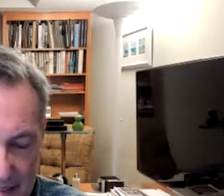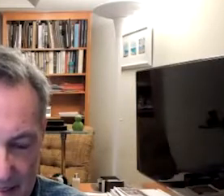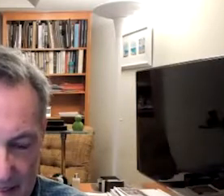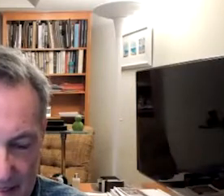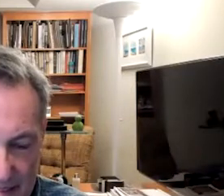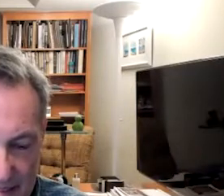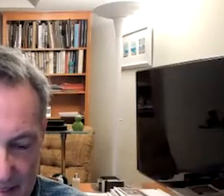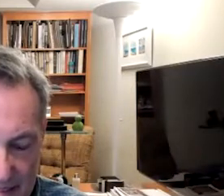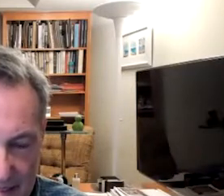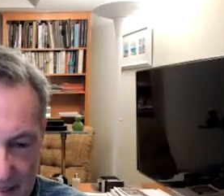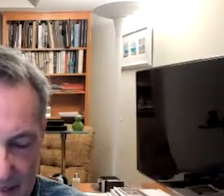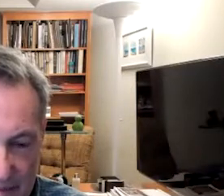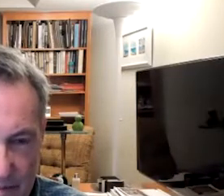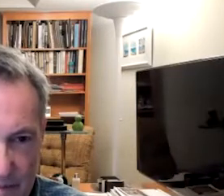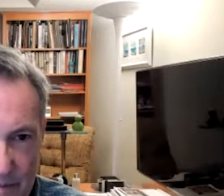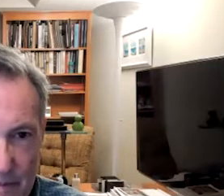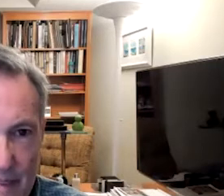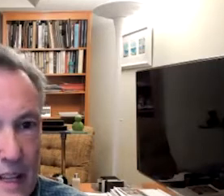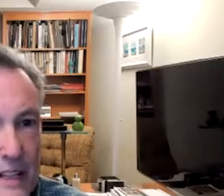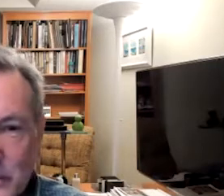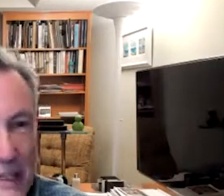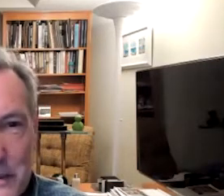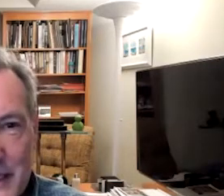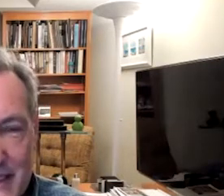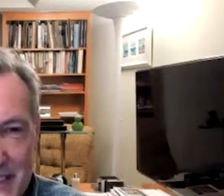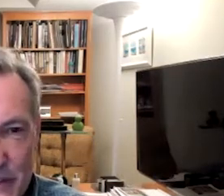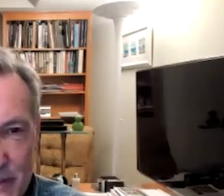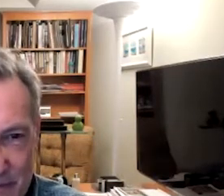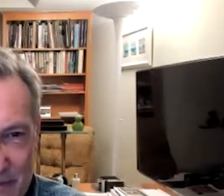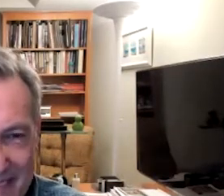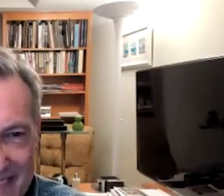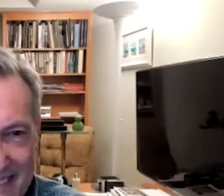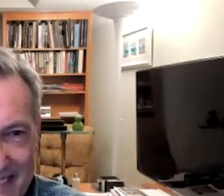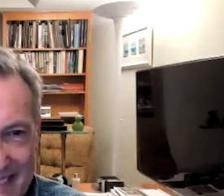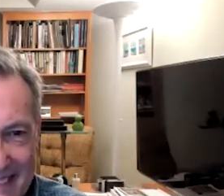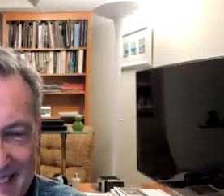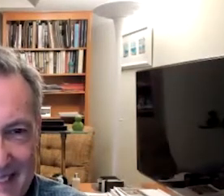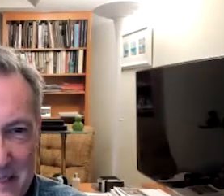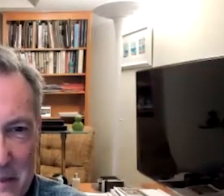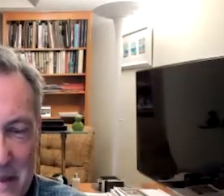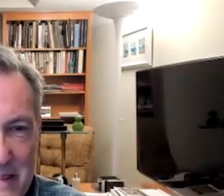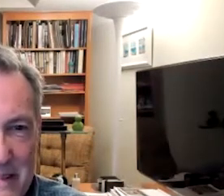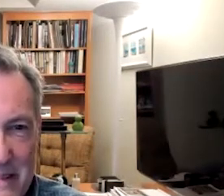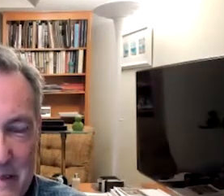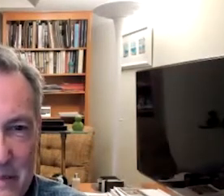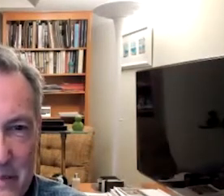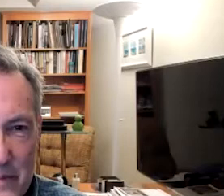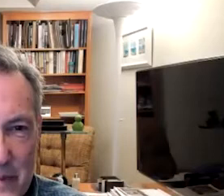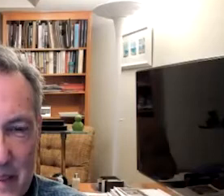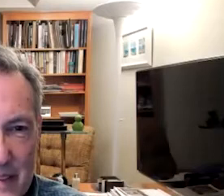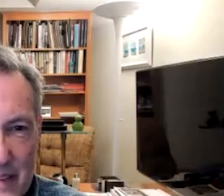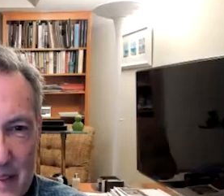for companies around the world. Jeff, it's wonderful to have you here. It's great to be here, David. So let me start off with